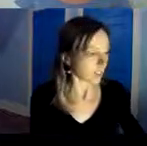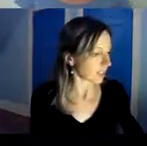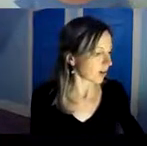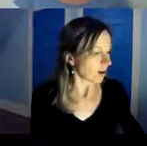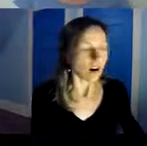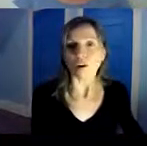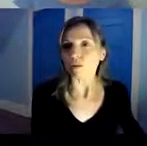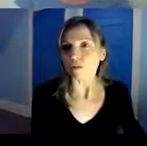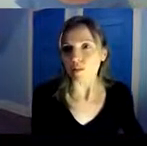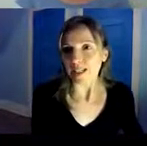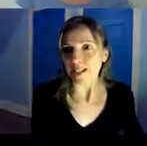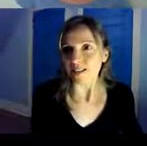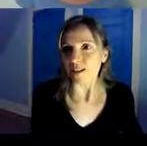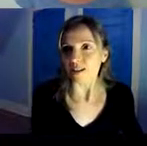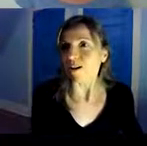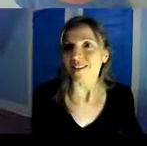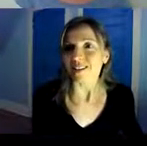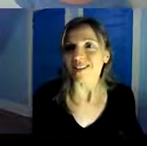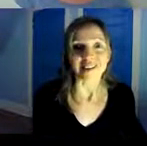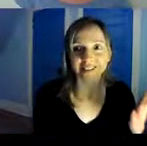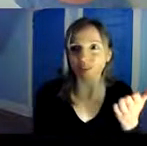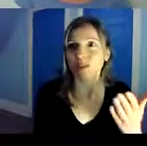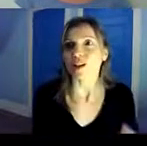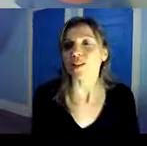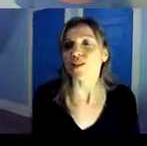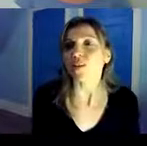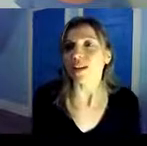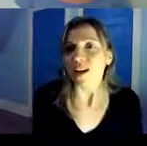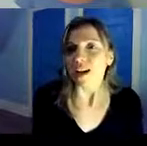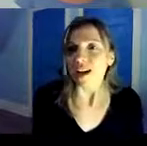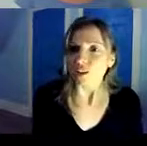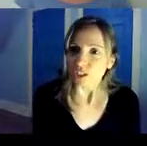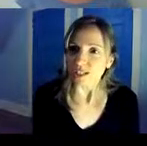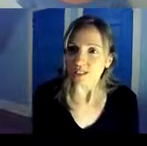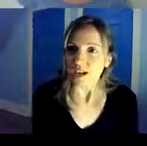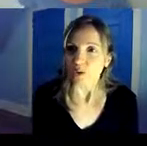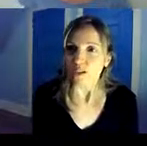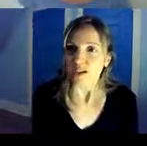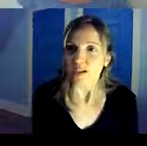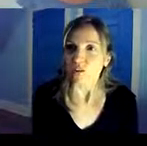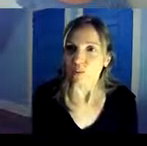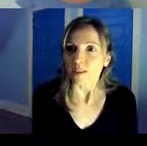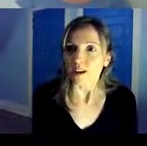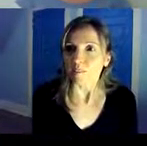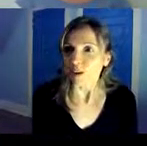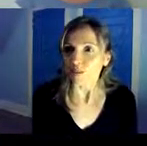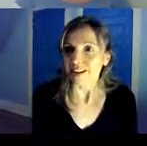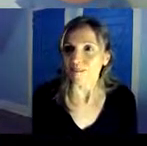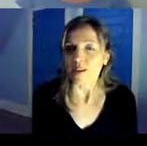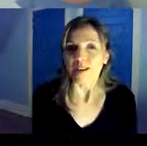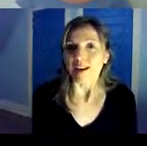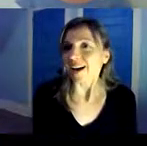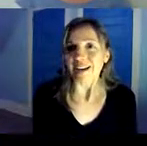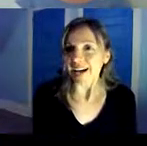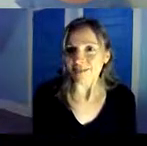granted. We see all over the place, like hostas and this one, Japanese knotweed. And she tells us how we can cook with them, bake with